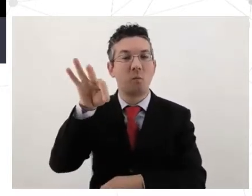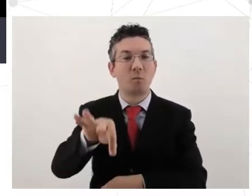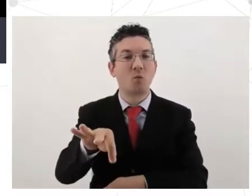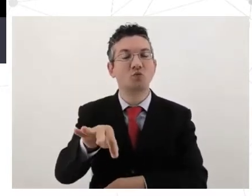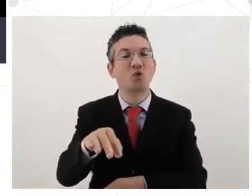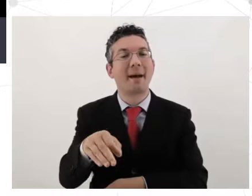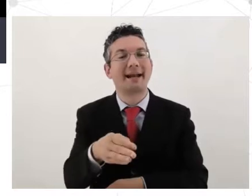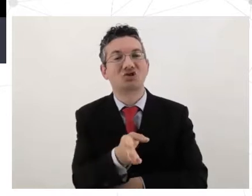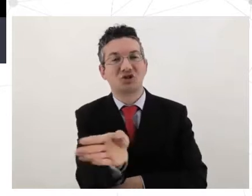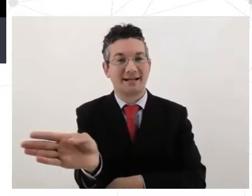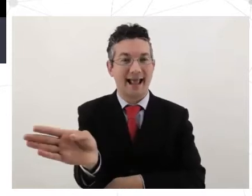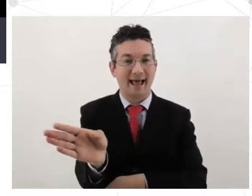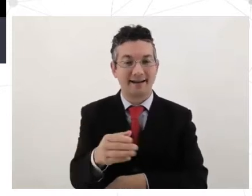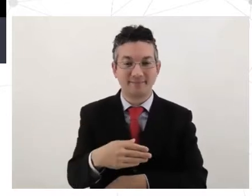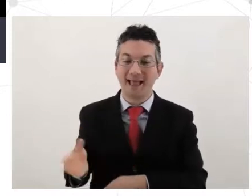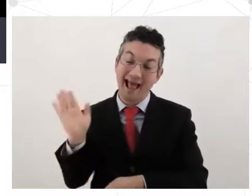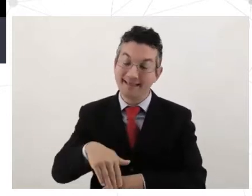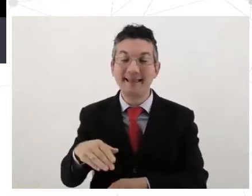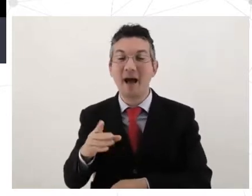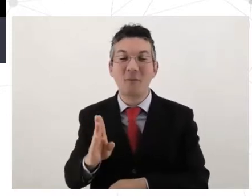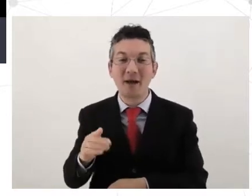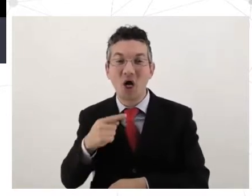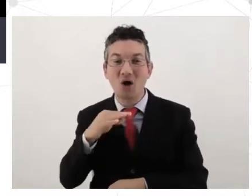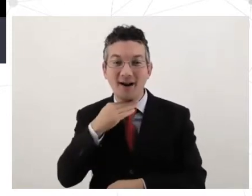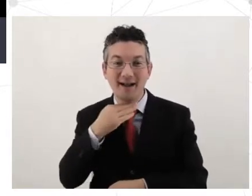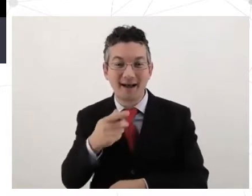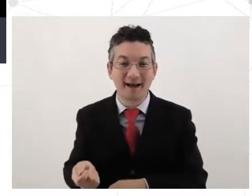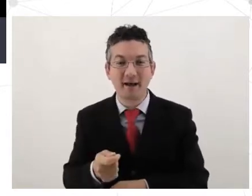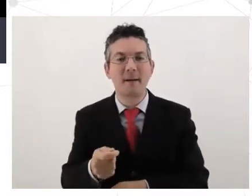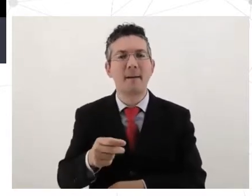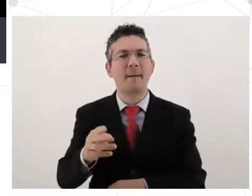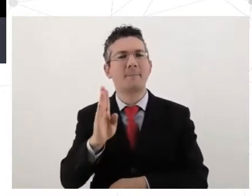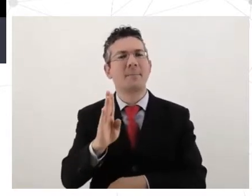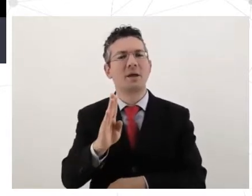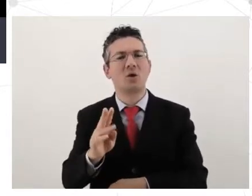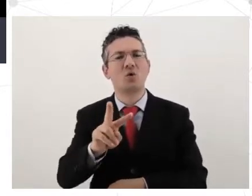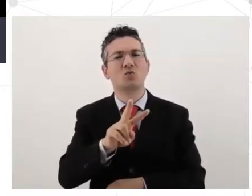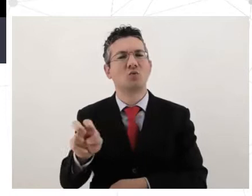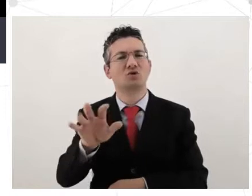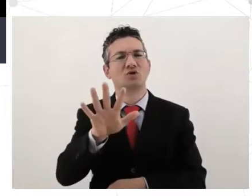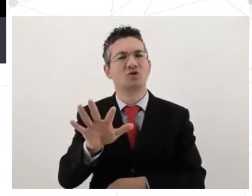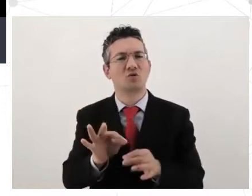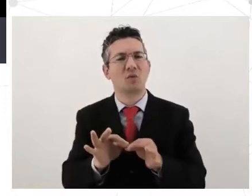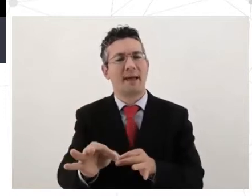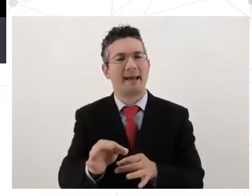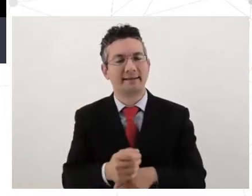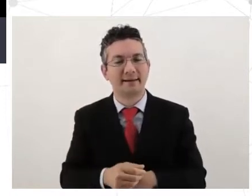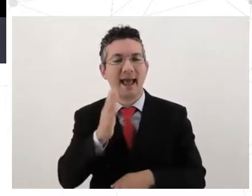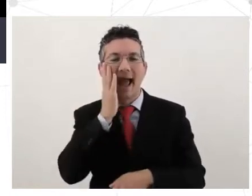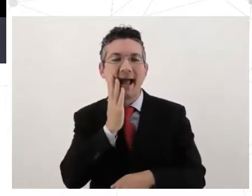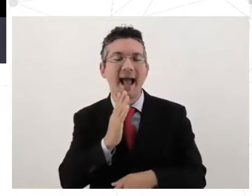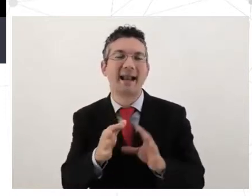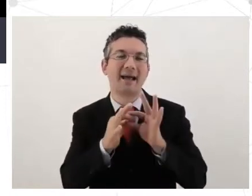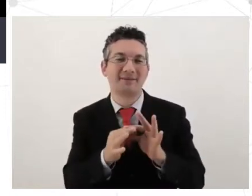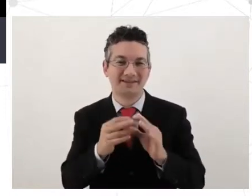All along, Soundscape calls out shops, restaurants, and other points of interest, and this helps her